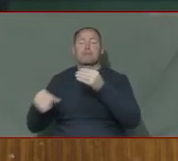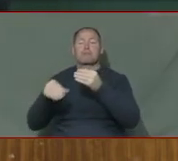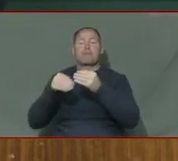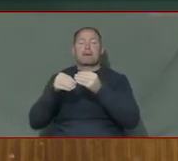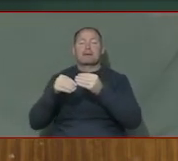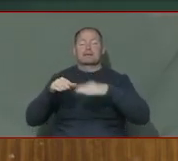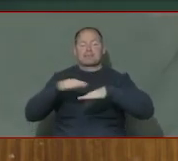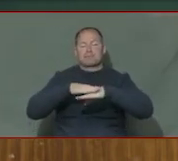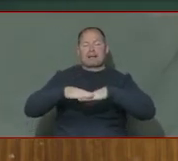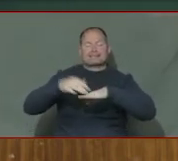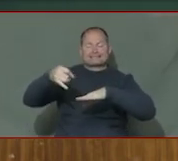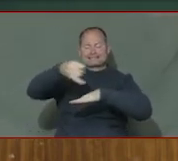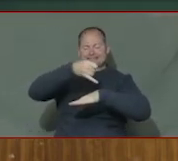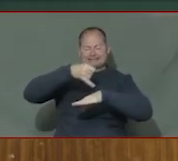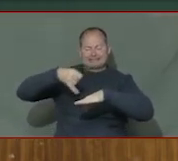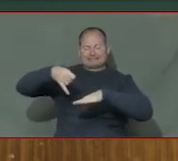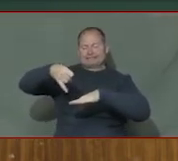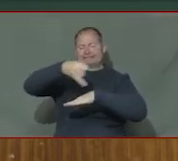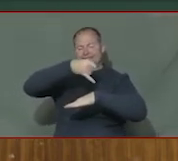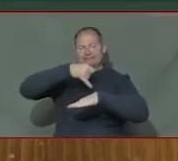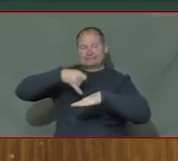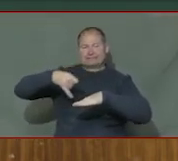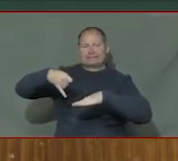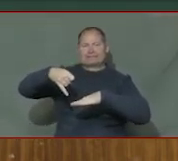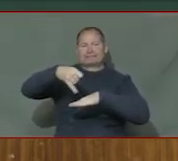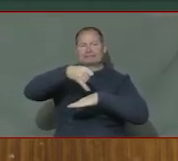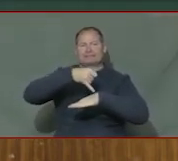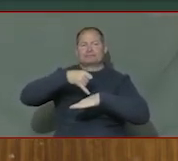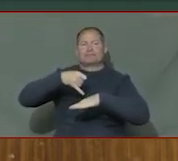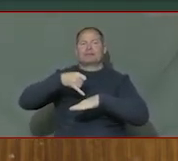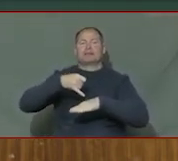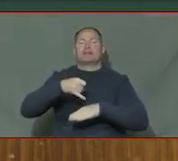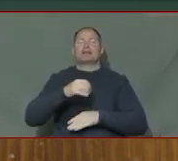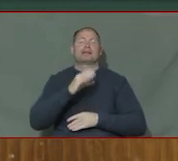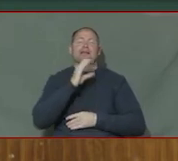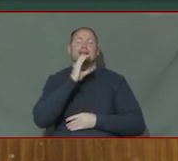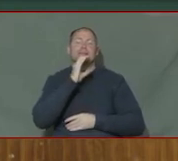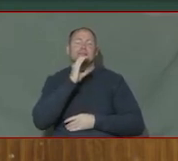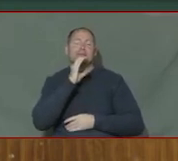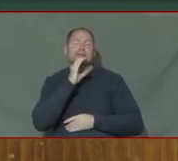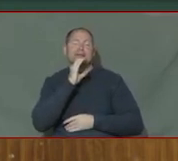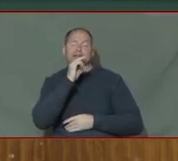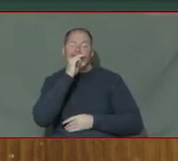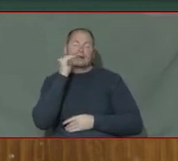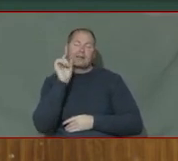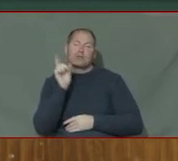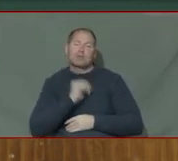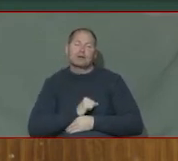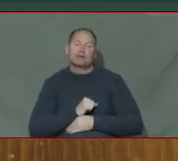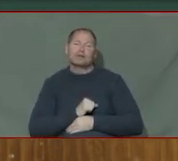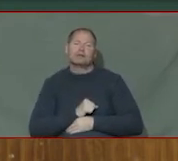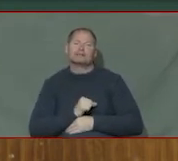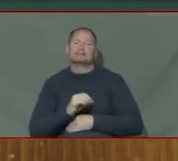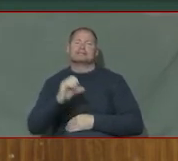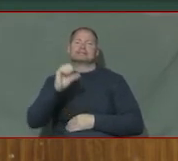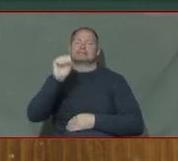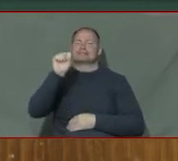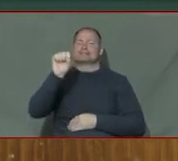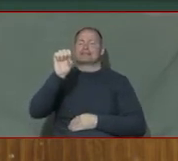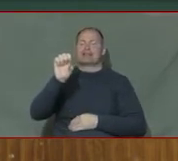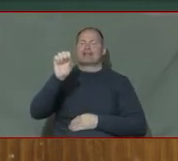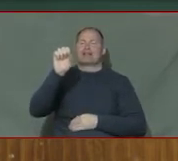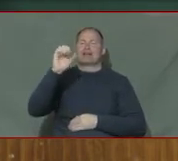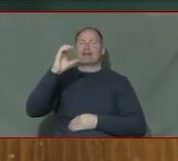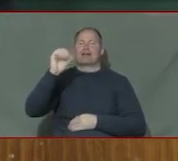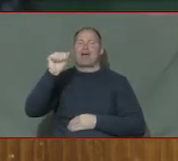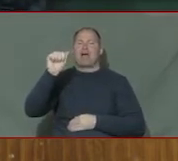the base. Now the perimeter is basically called the circumference. The perimeter of a circle is called the circumference. So